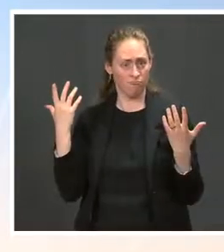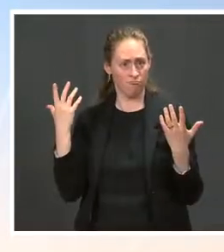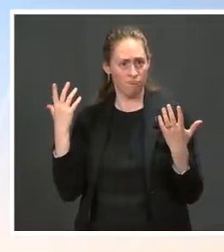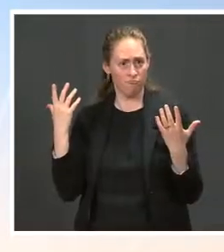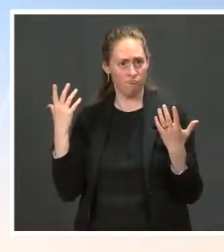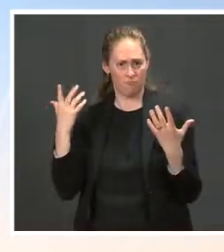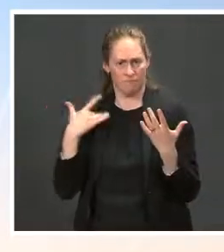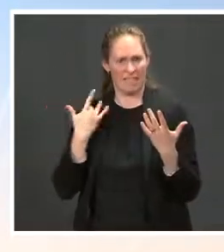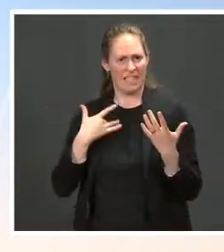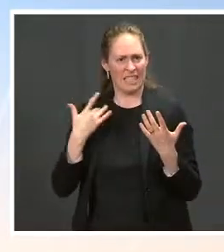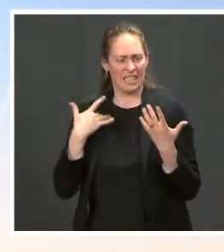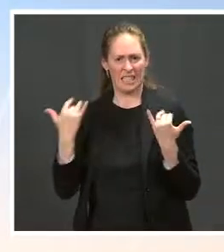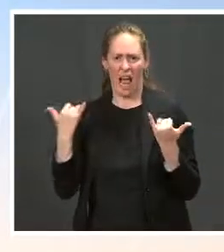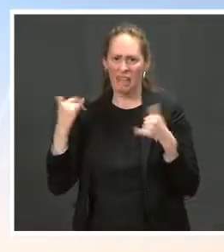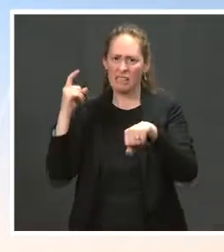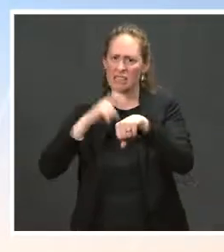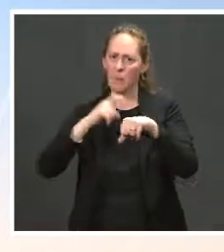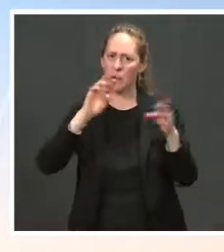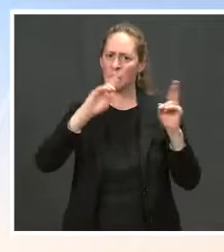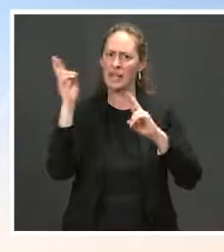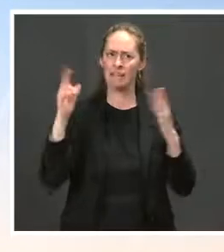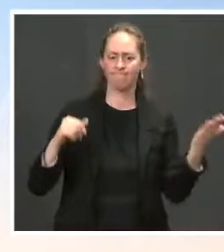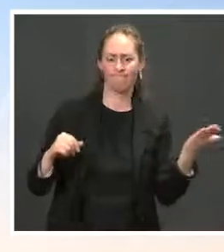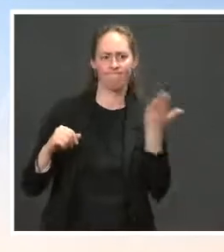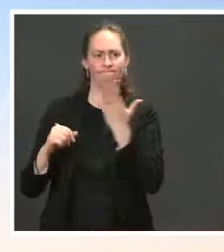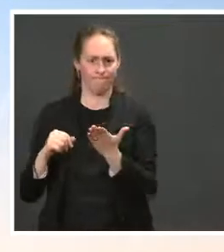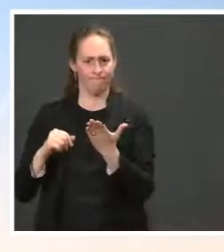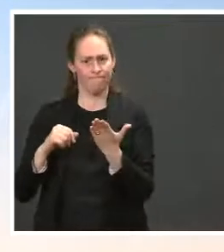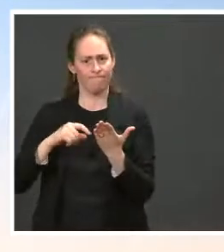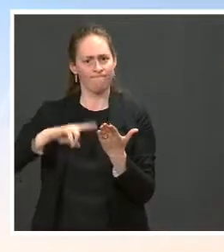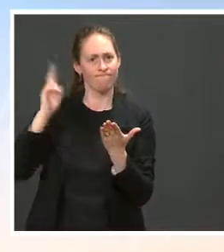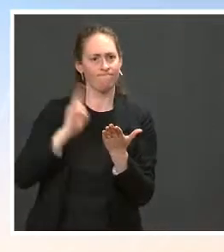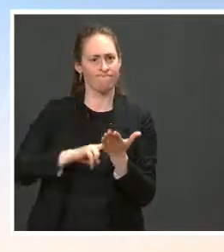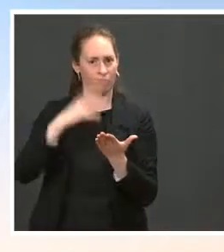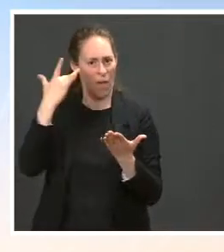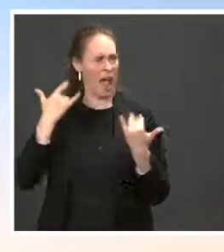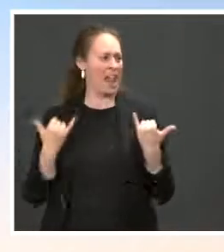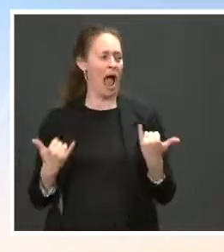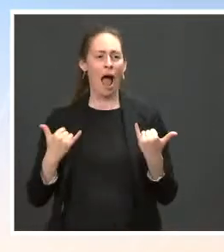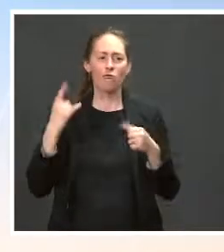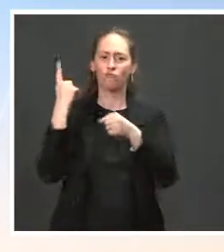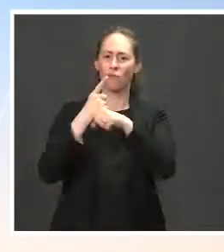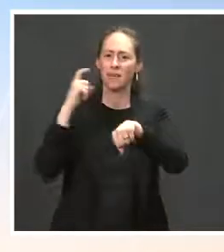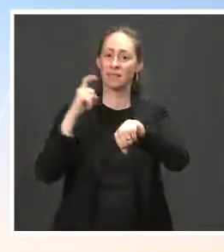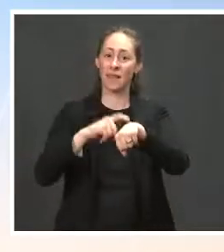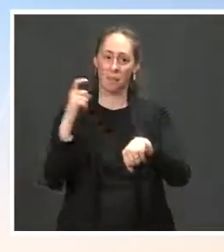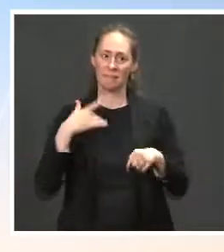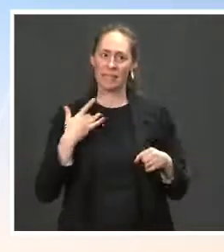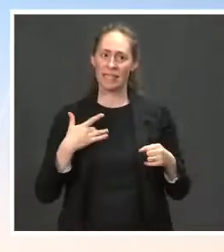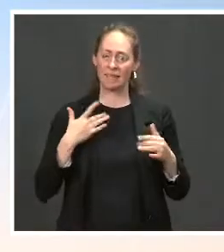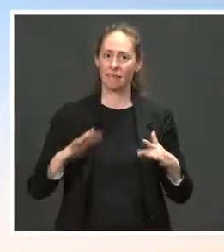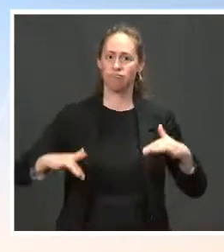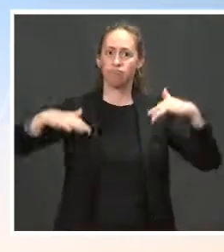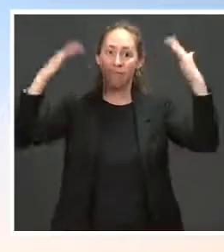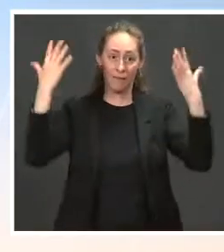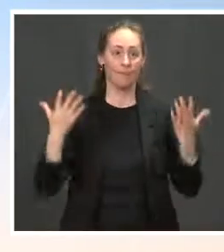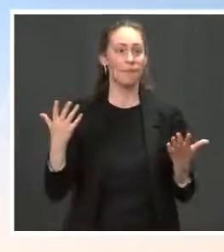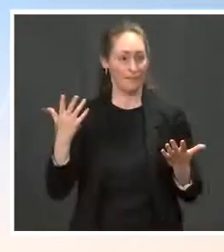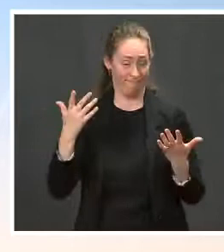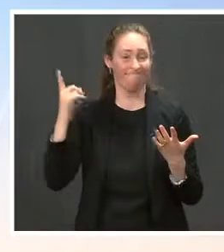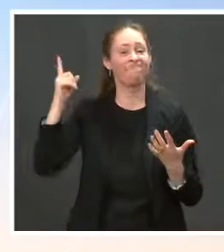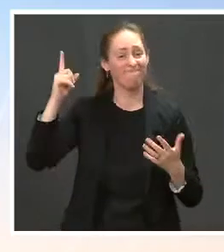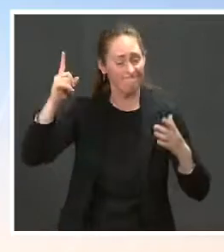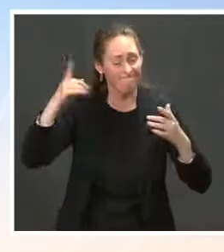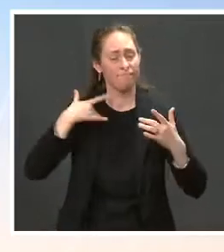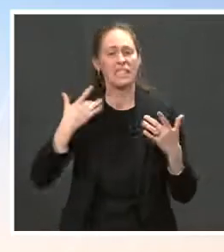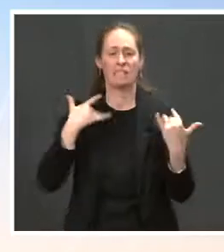potential for losing the momentum that exists? Well, I think the president certainly sees this moment as an opportunity to redouble